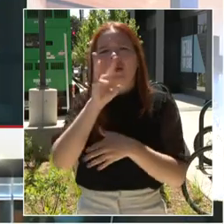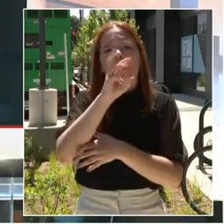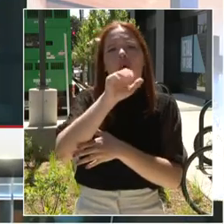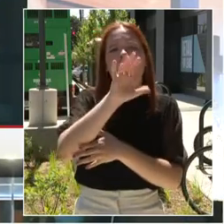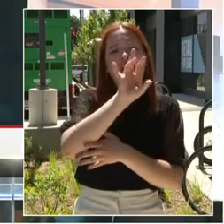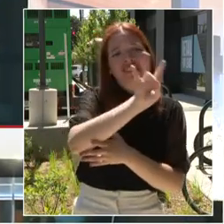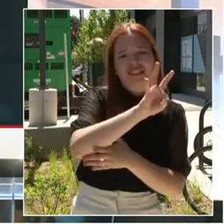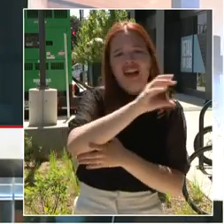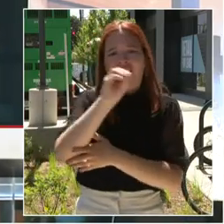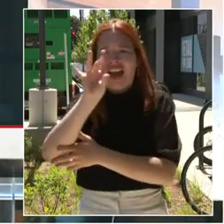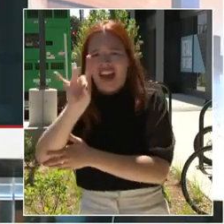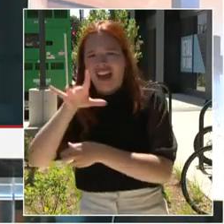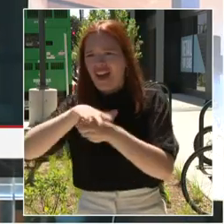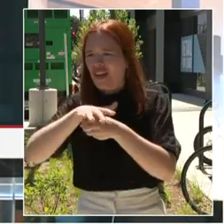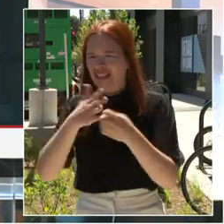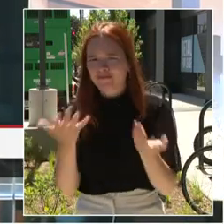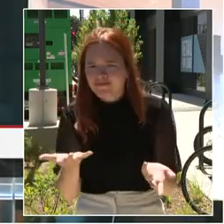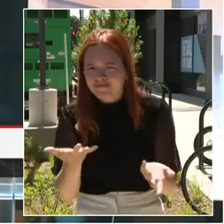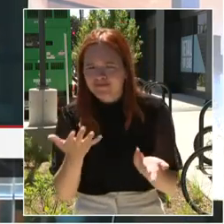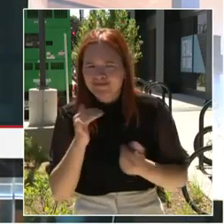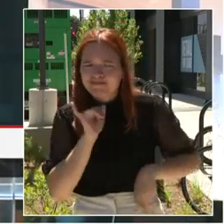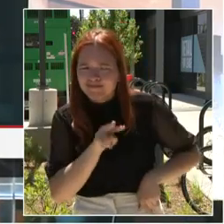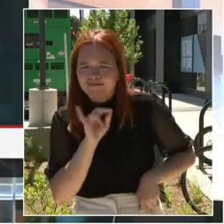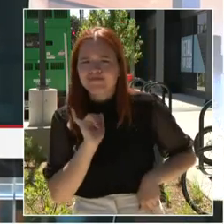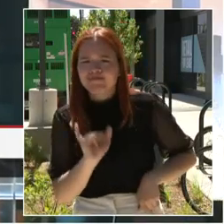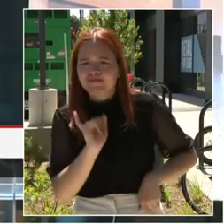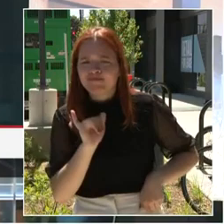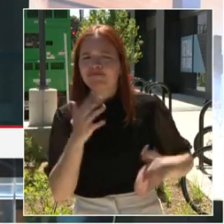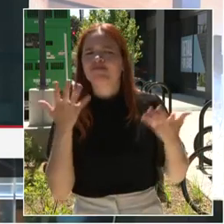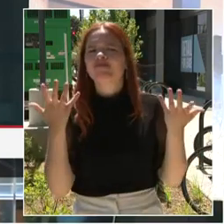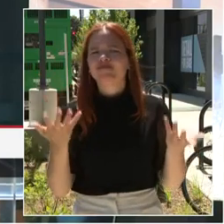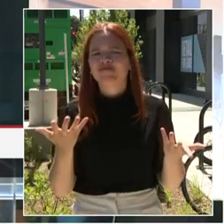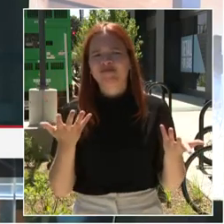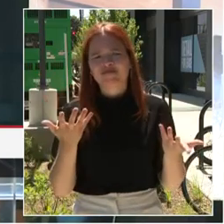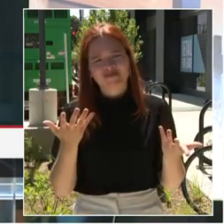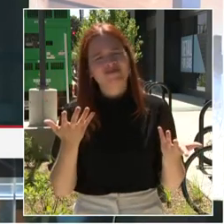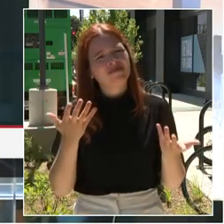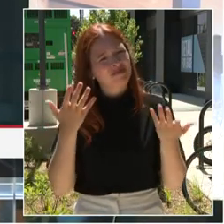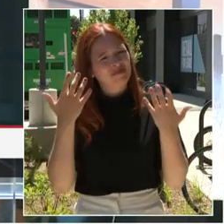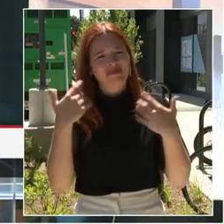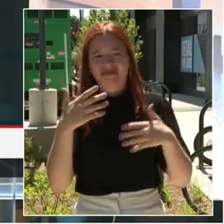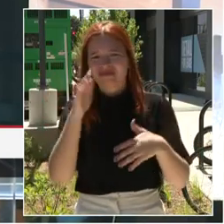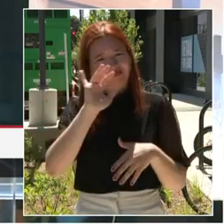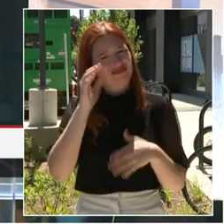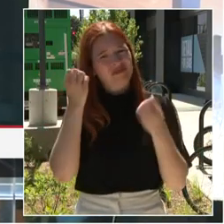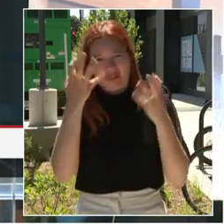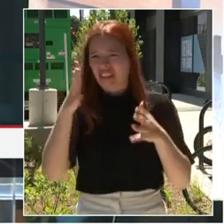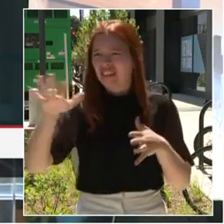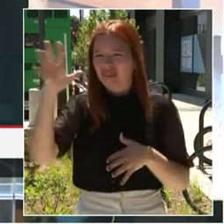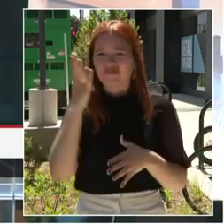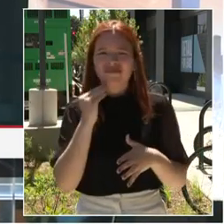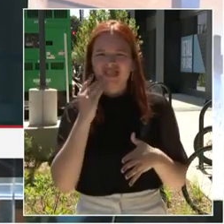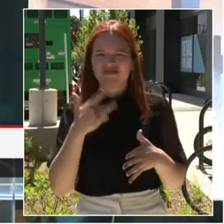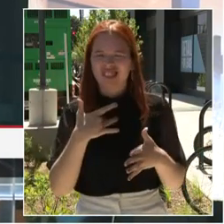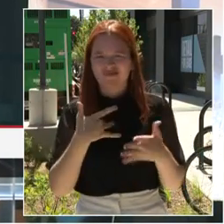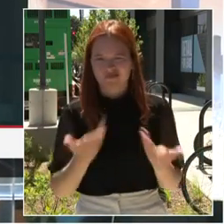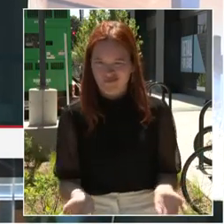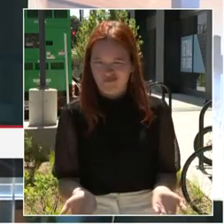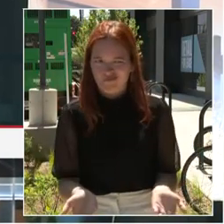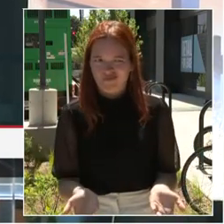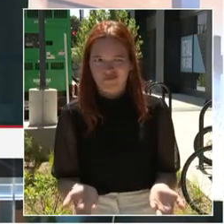That's true of many communities. I happen to live in Harlem, New York, very similar to Ward 7, Ward